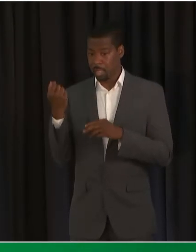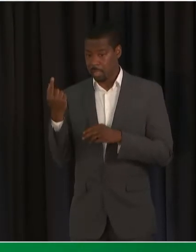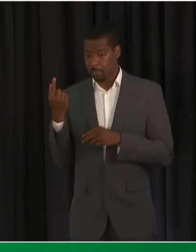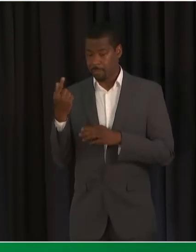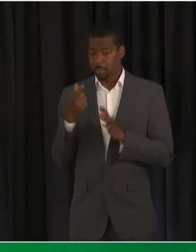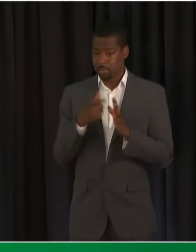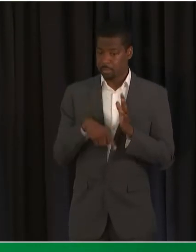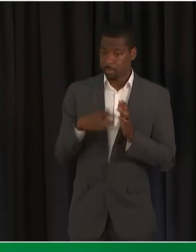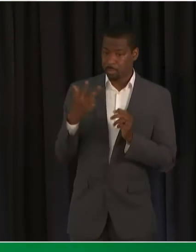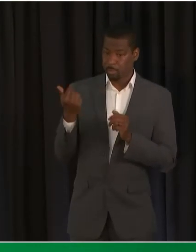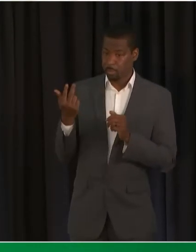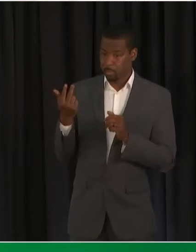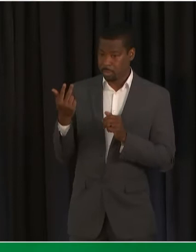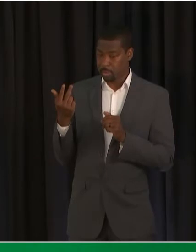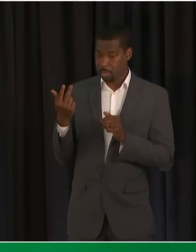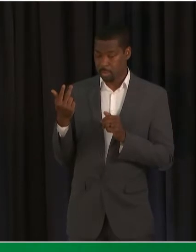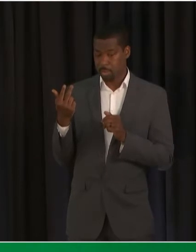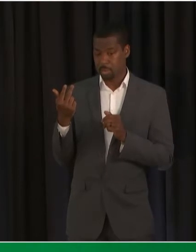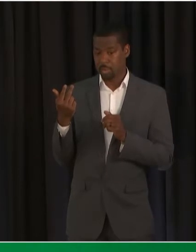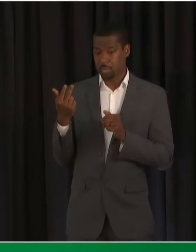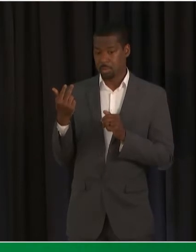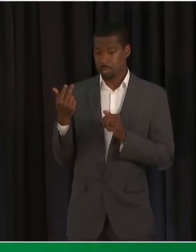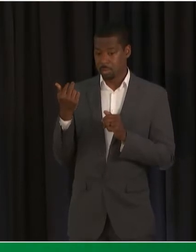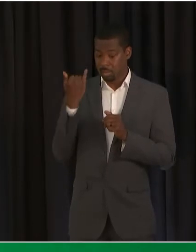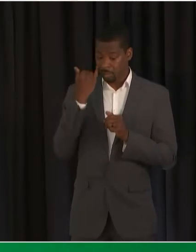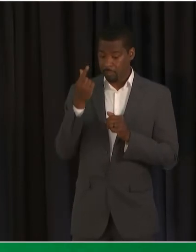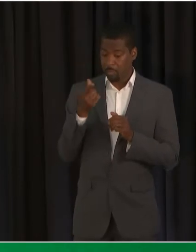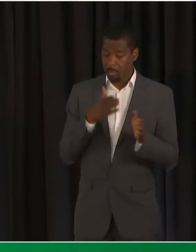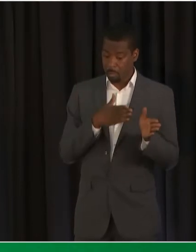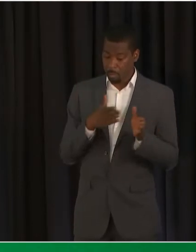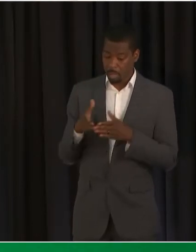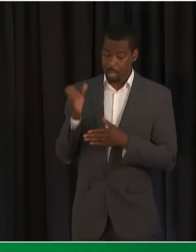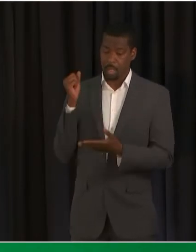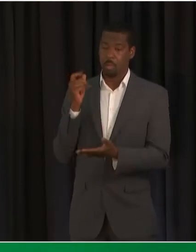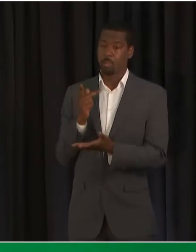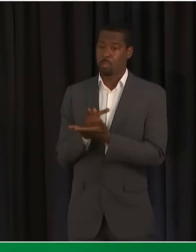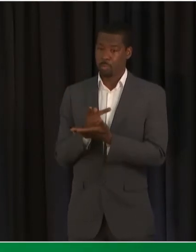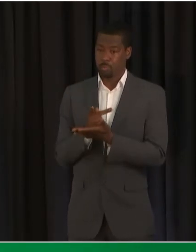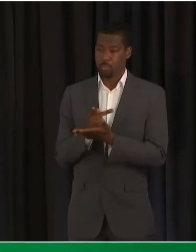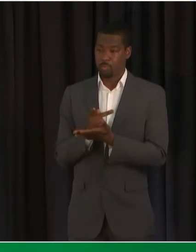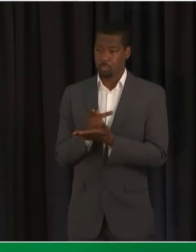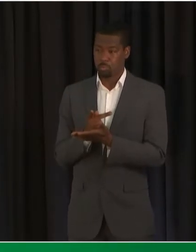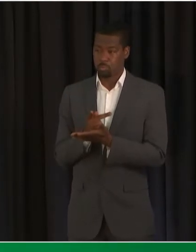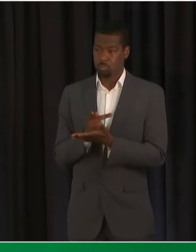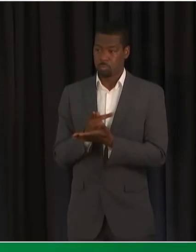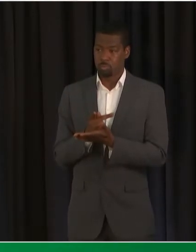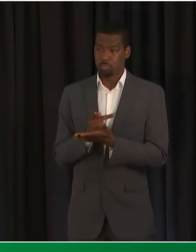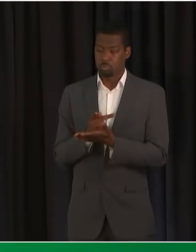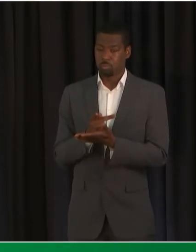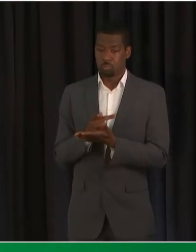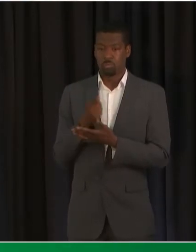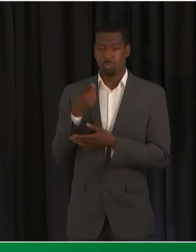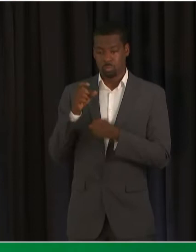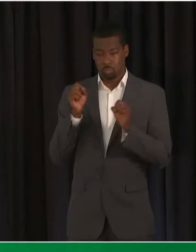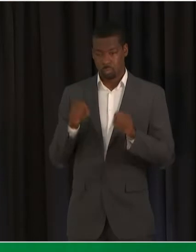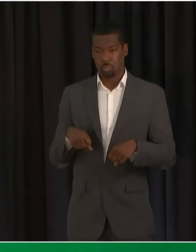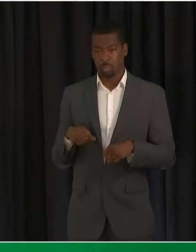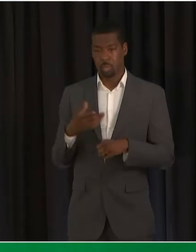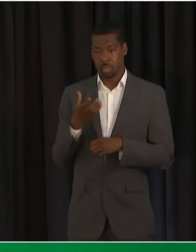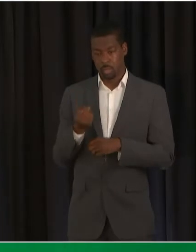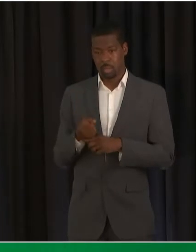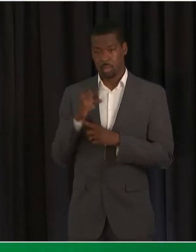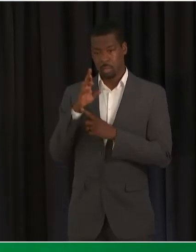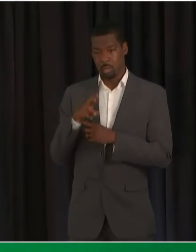Chapter 13, okay, as long as your plan is approved, then actually you will be eligible to